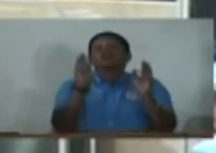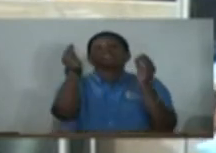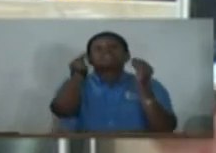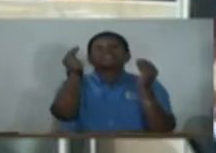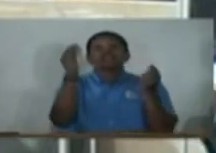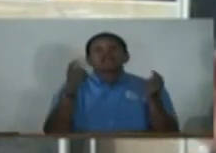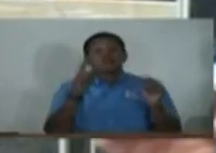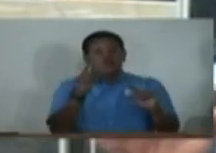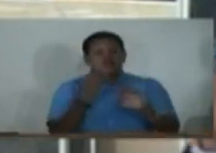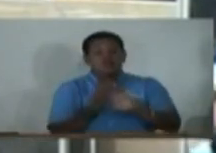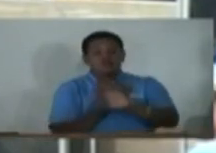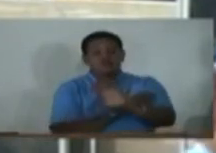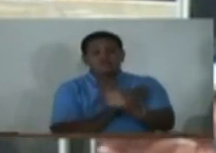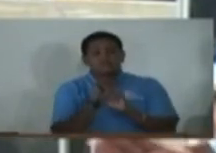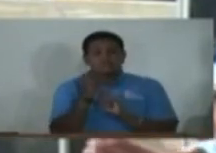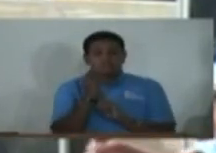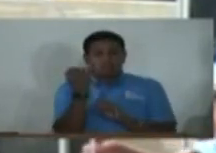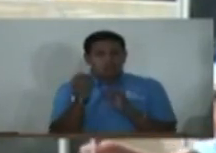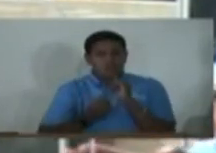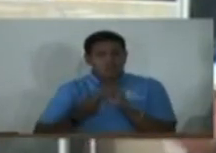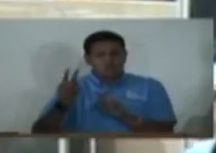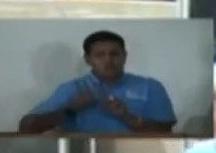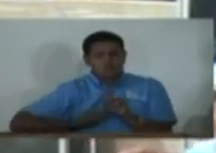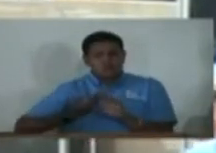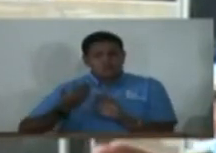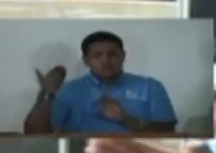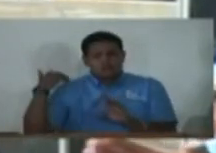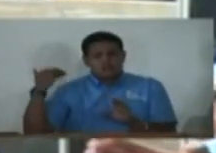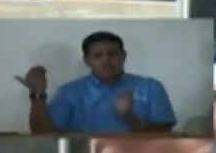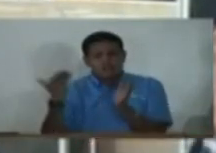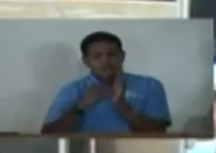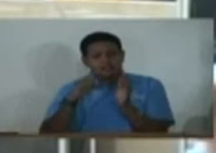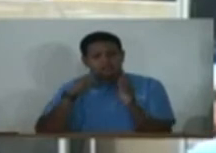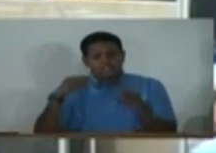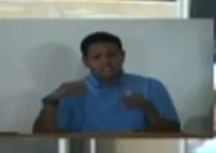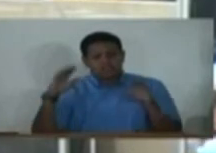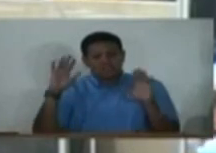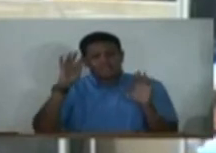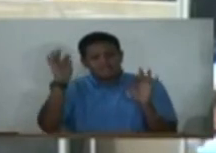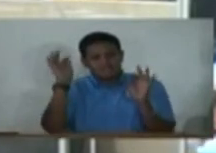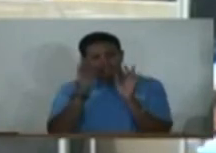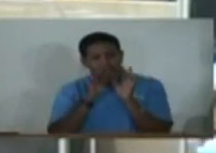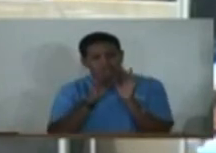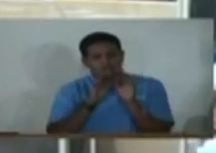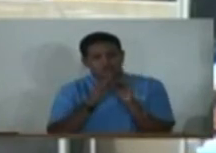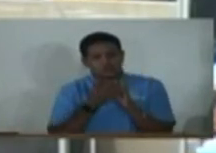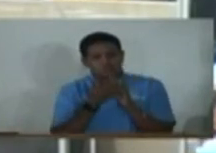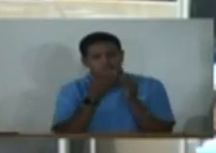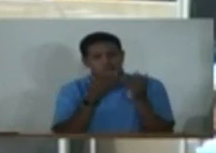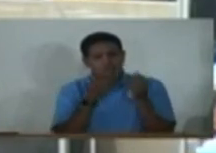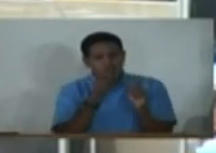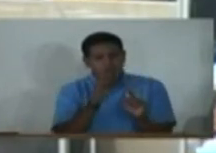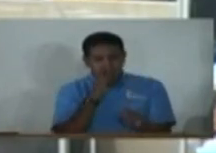2 months, and again, thanks to the sacrifice of the faithful and responsible Jamaicans,